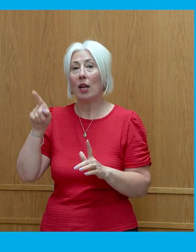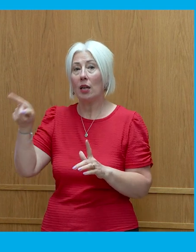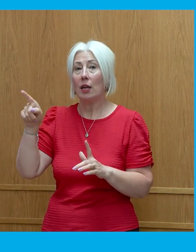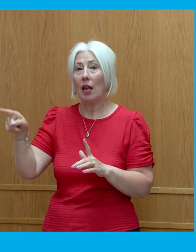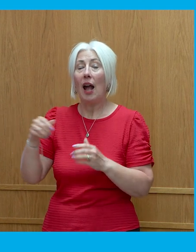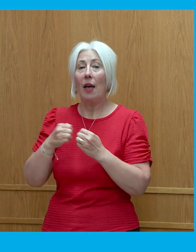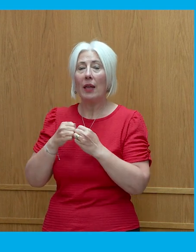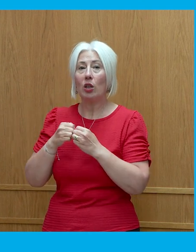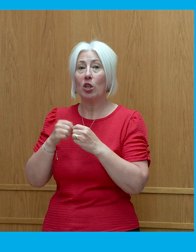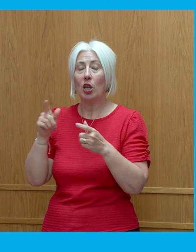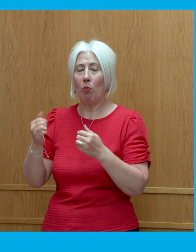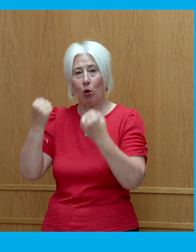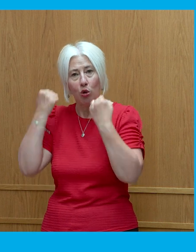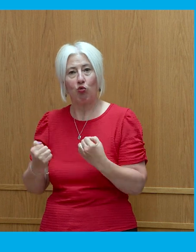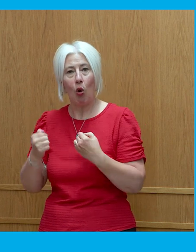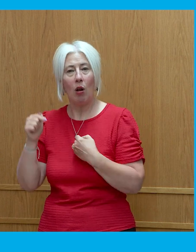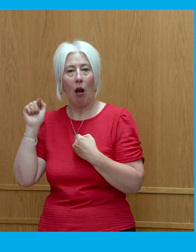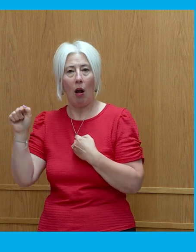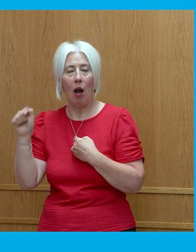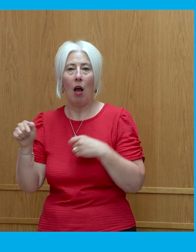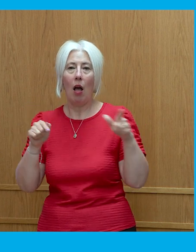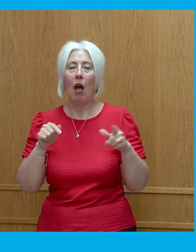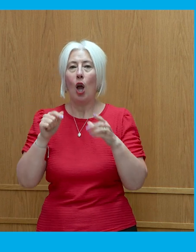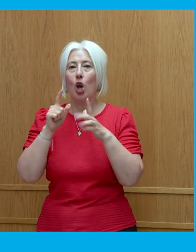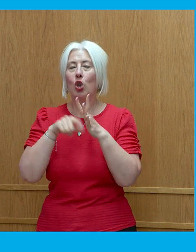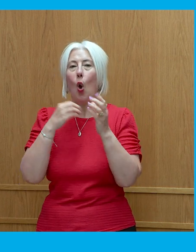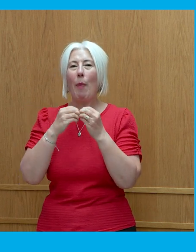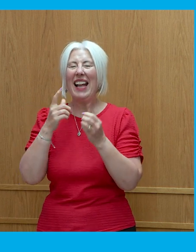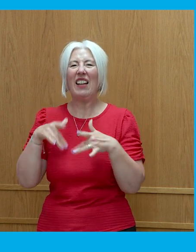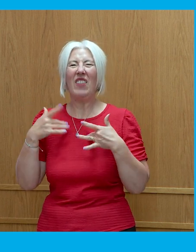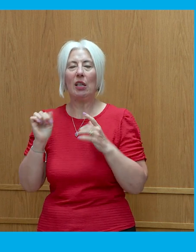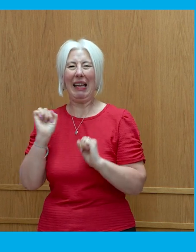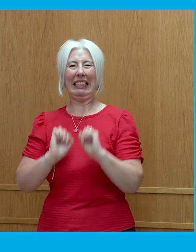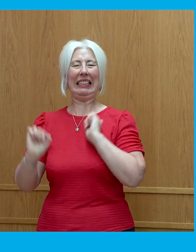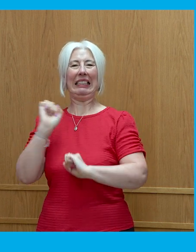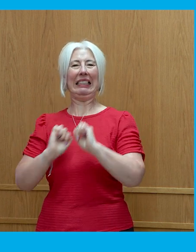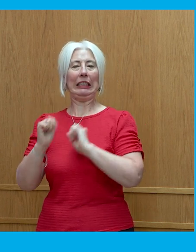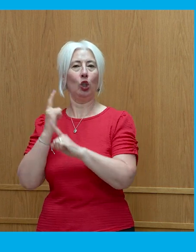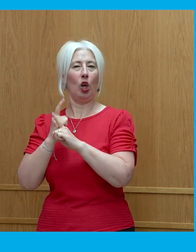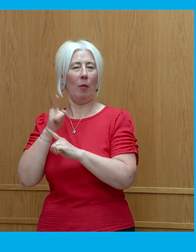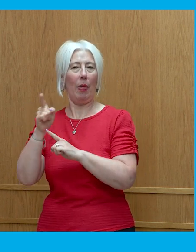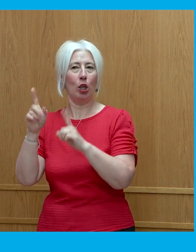it than President Biden. President Biden always seemed a bit uncomfortable talking about abortion. There was,